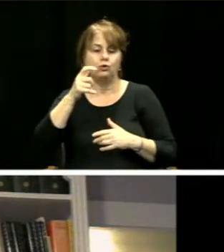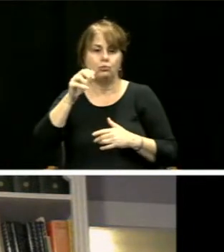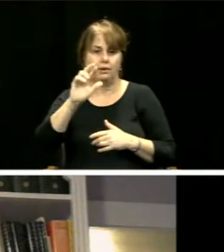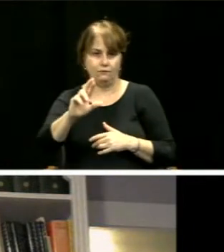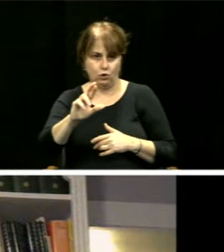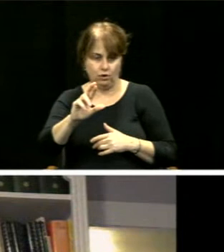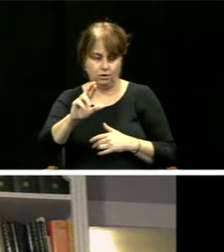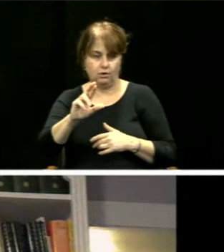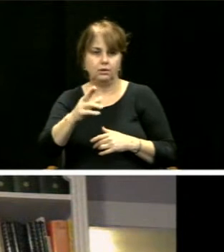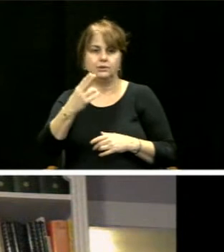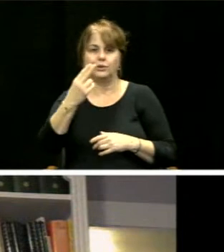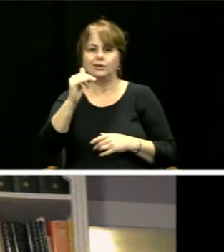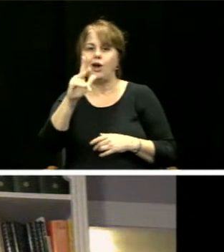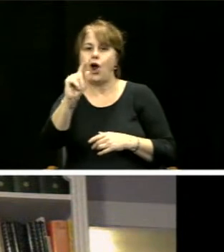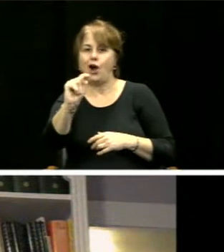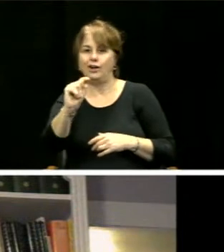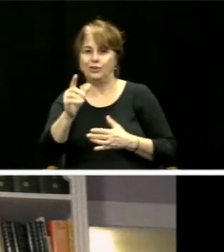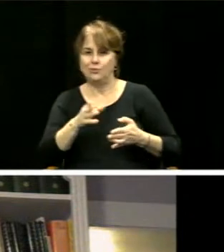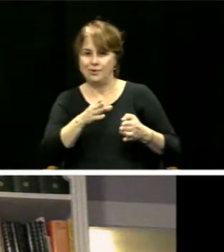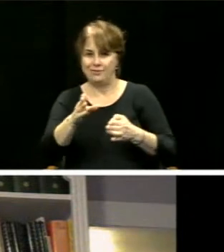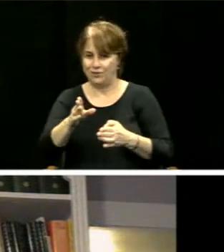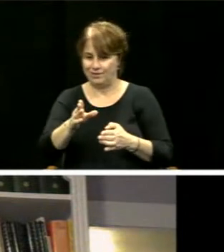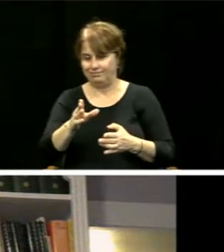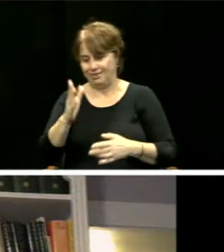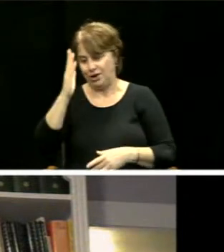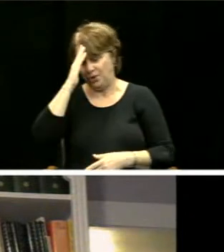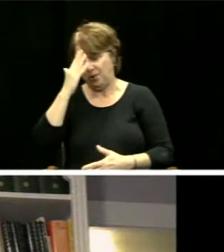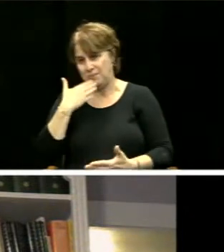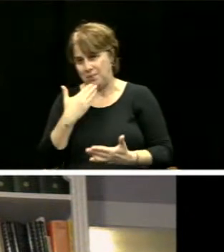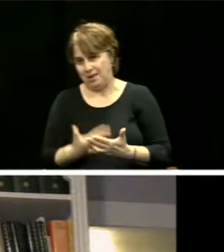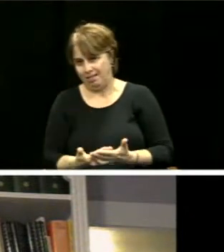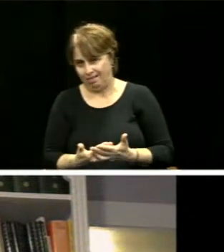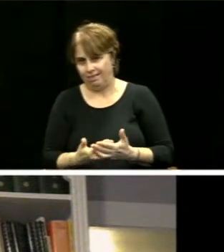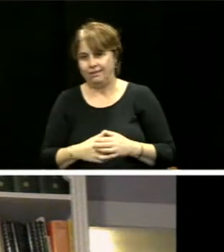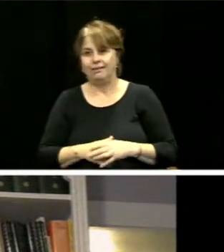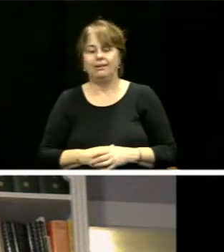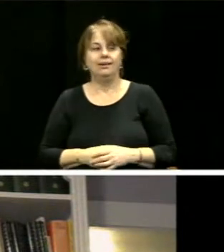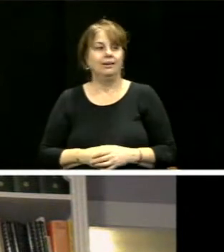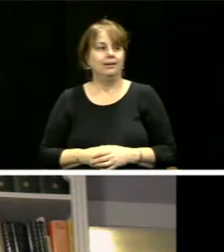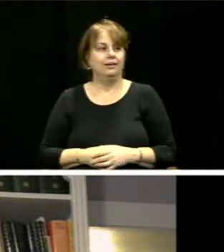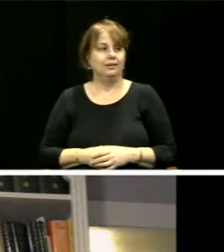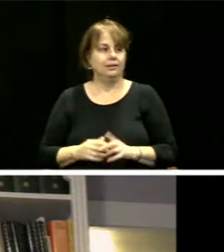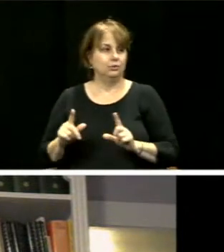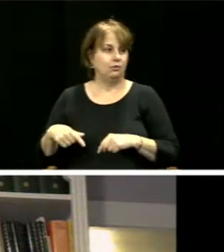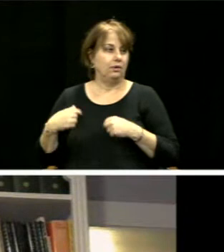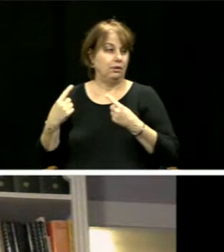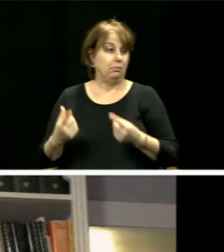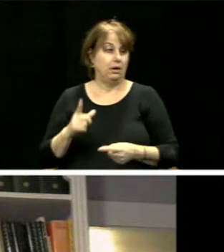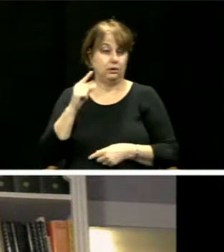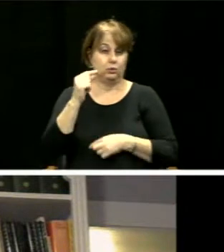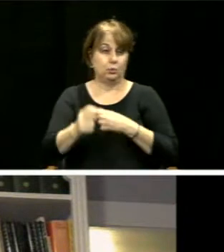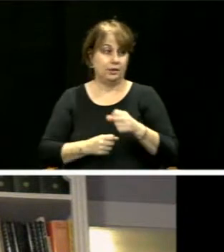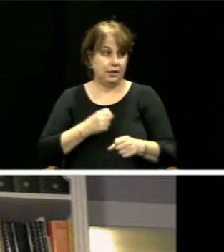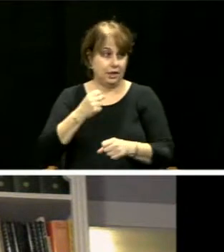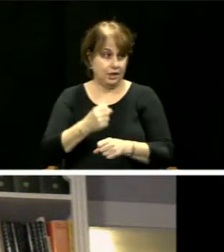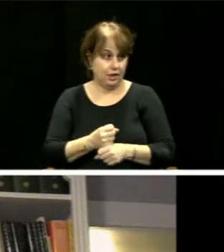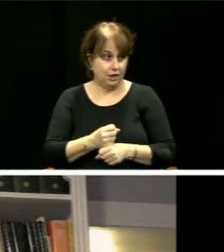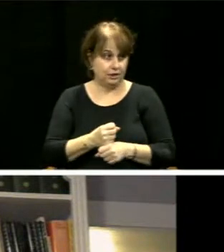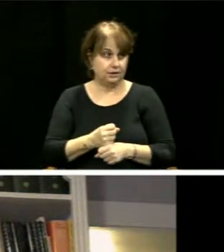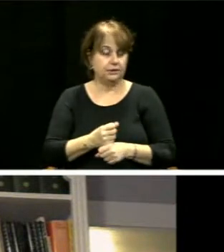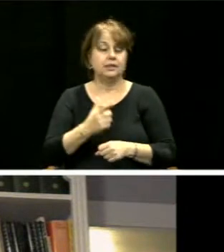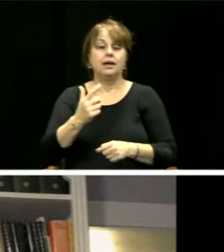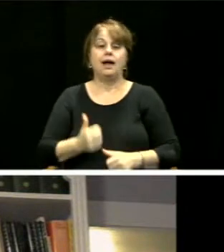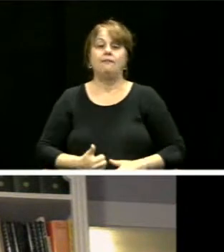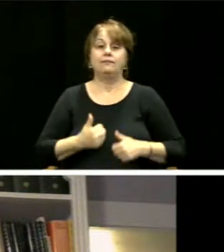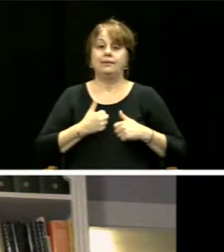Hog River, rather well. And for the last 20 years, I've been a resident of